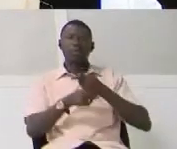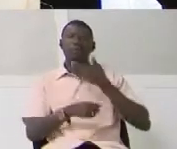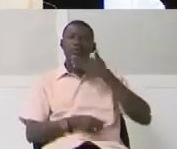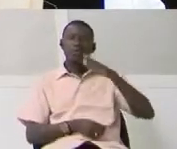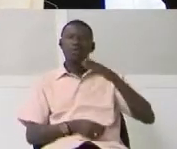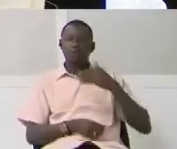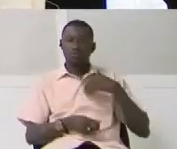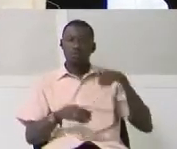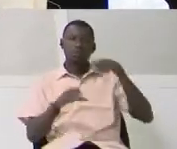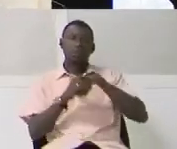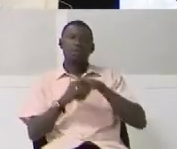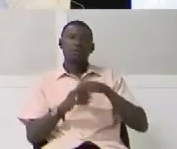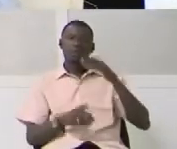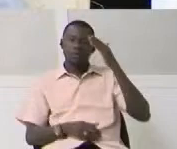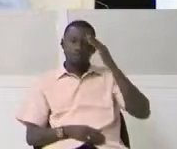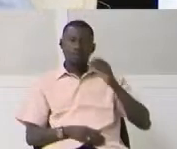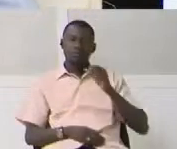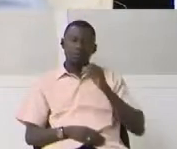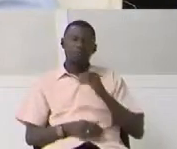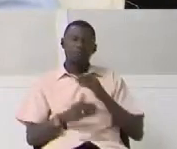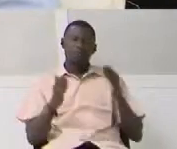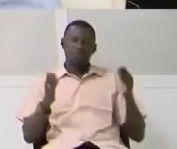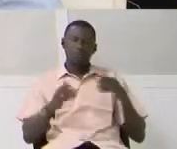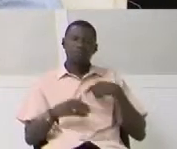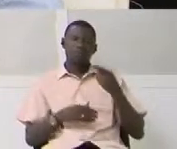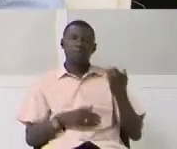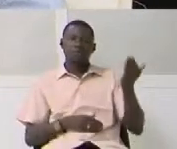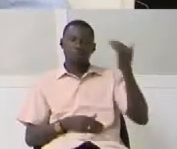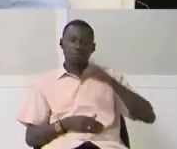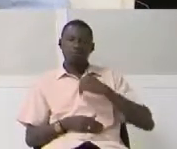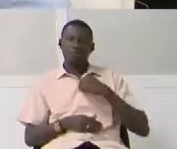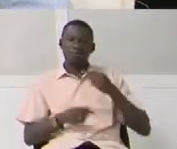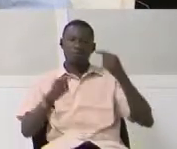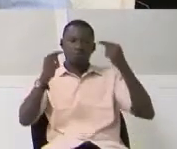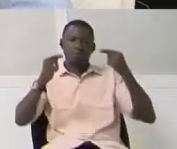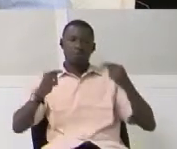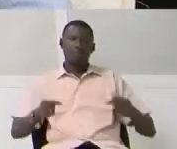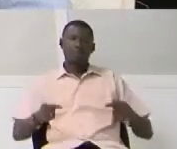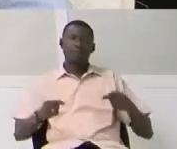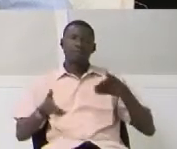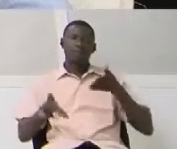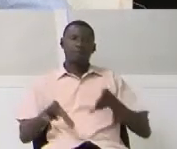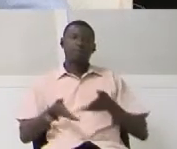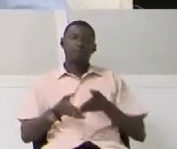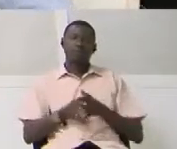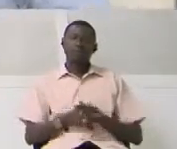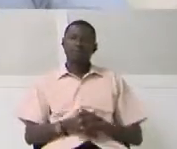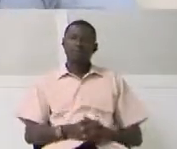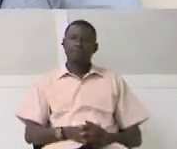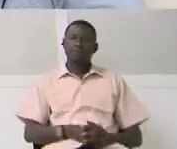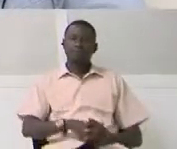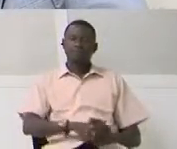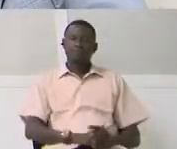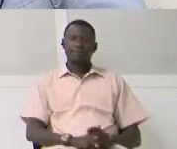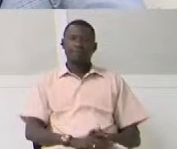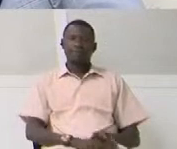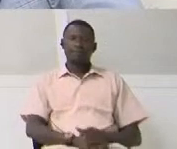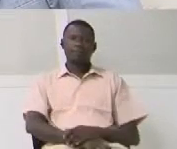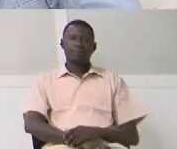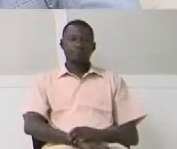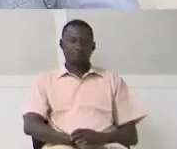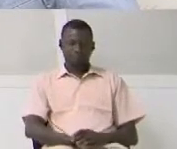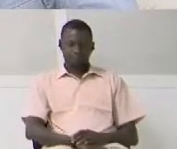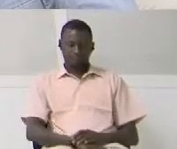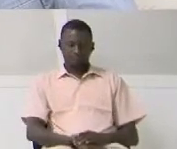to enter. Thank you so much, Ama, for coming to testify. Jerejef Mr. Njai, ci li nga ñew pour joxe fi sa CV